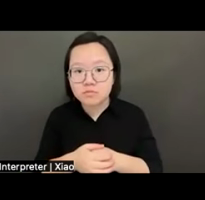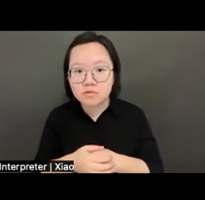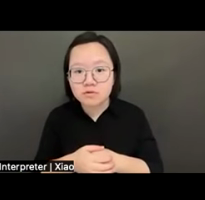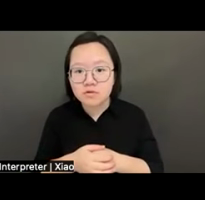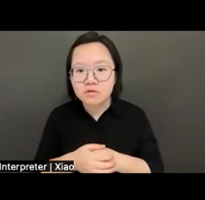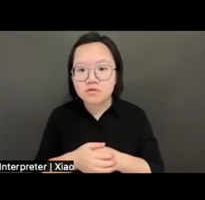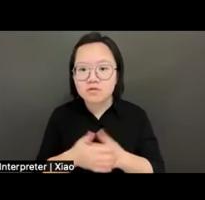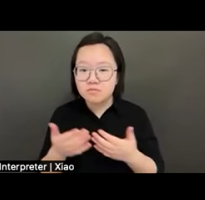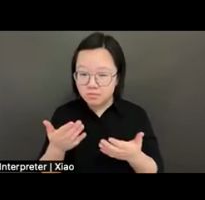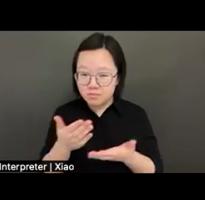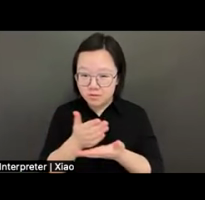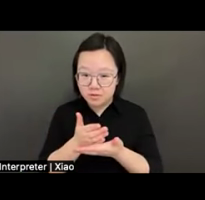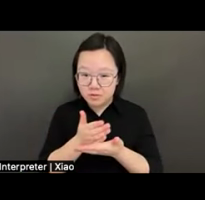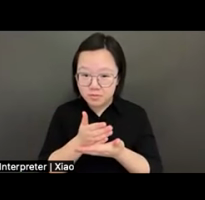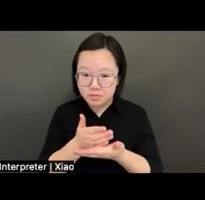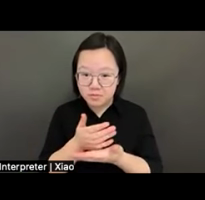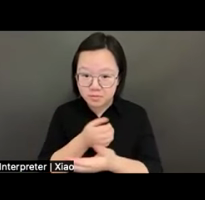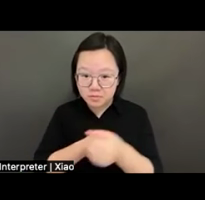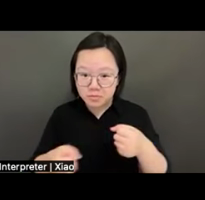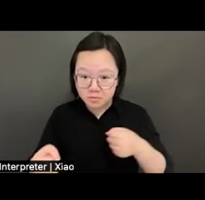of your application,